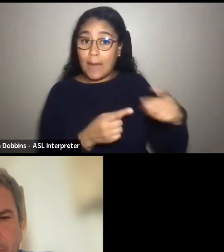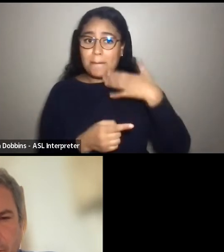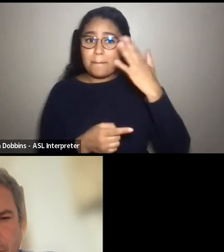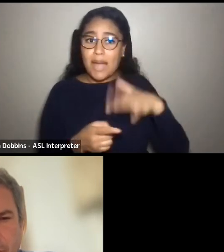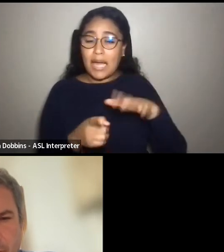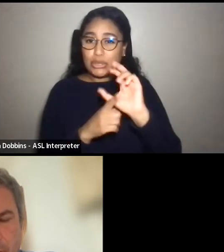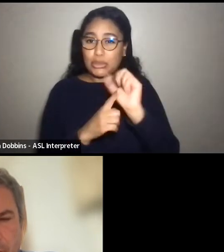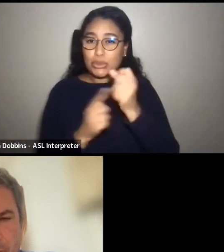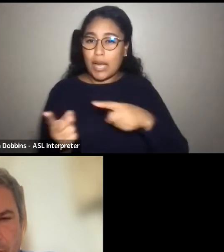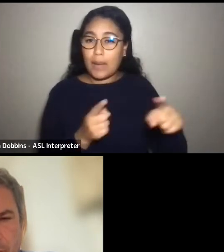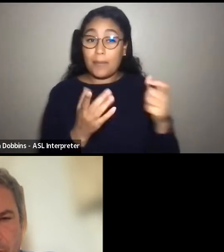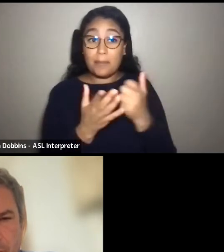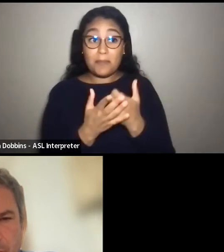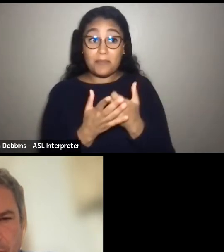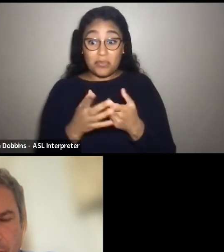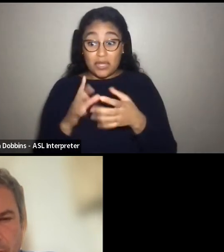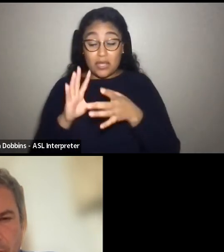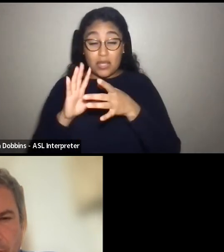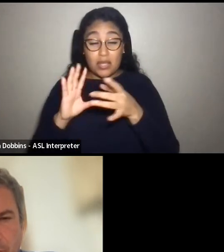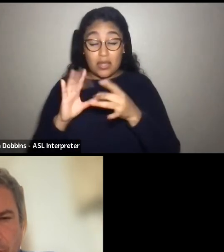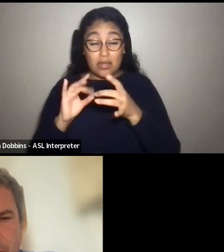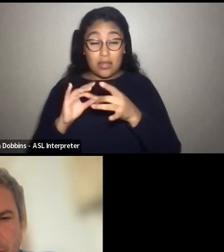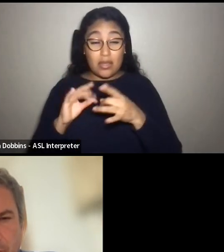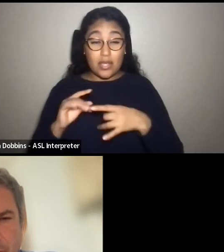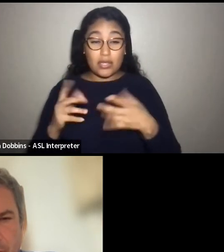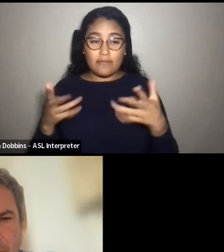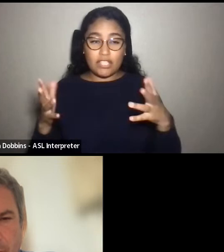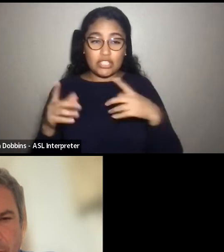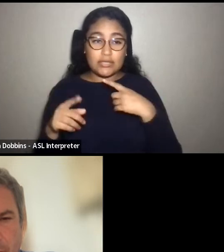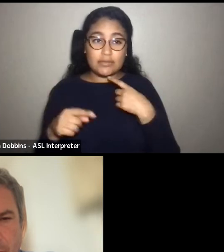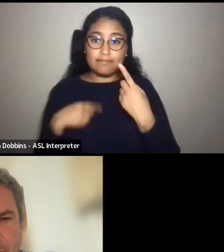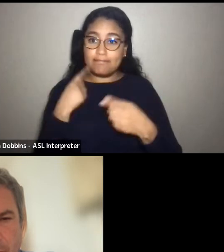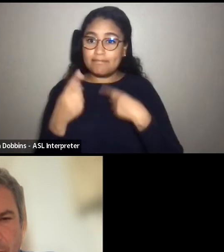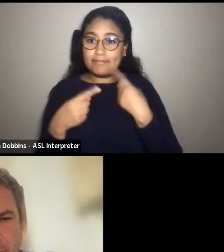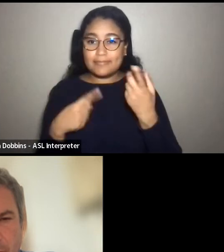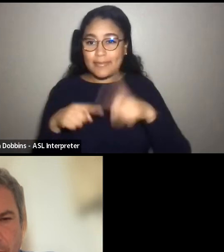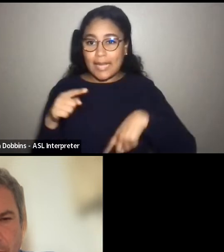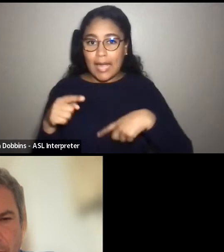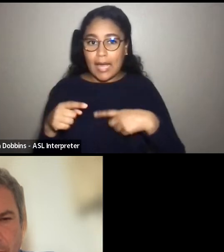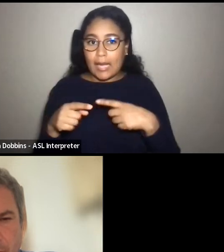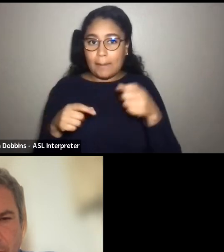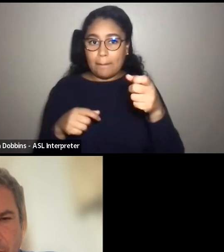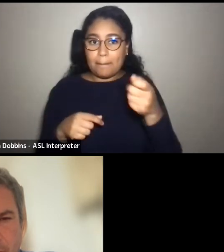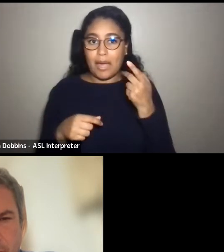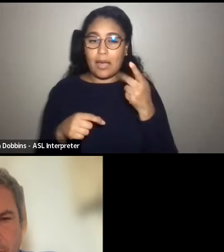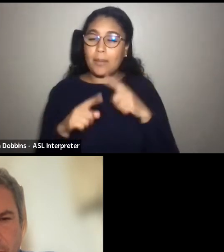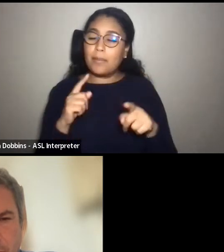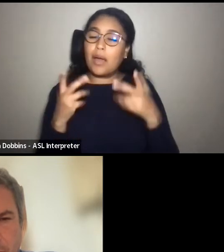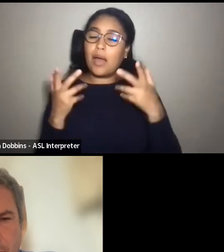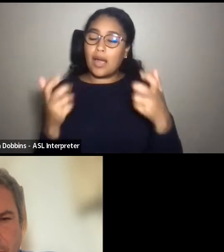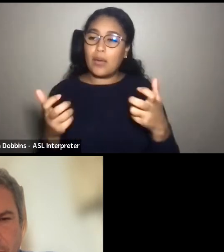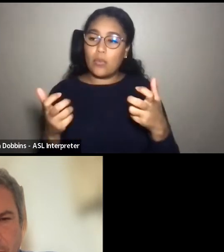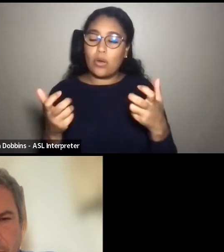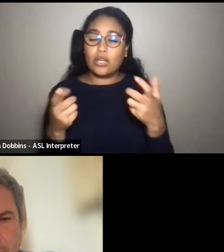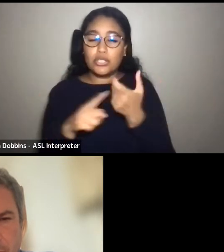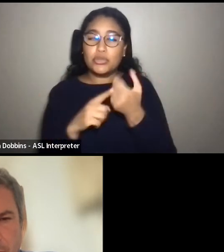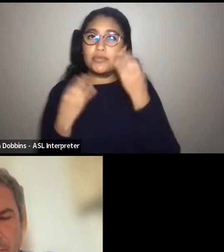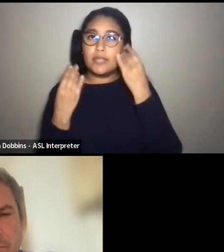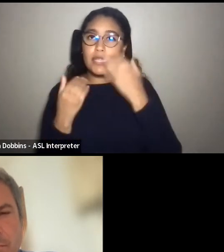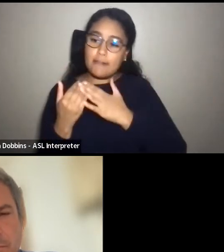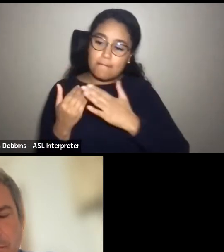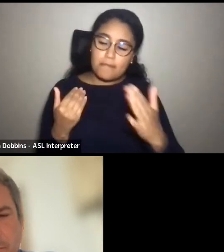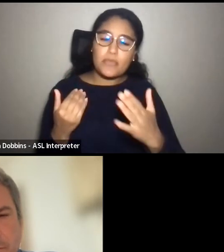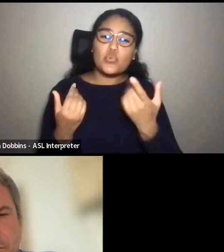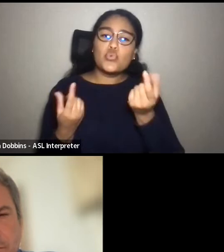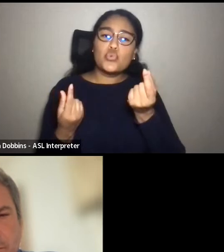can't change the words that were already said, I'm asking the board and Superintendent Booker to consider what action we can take going forward.